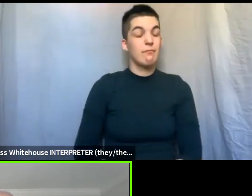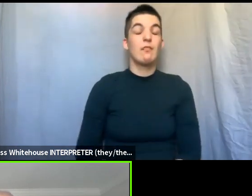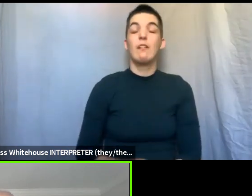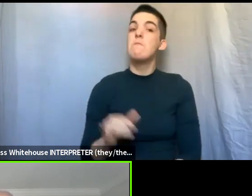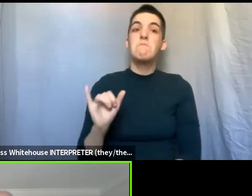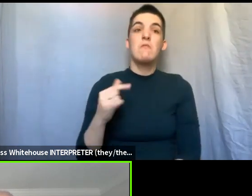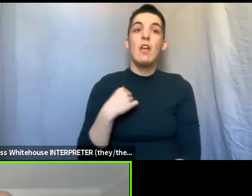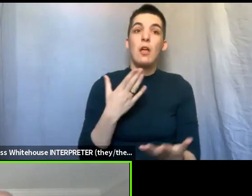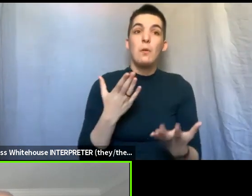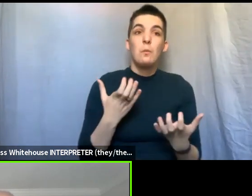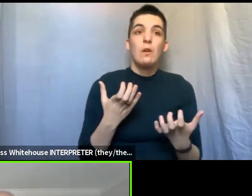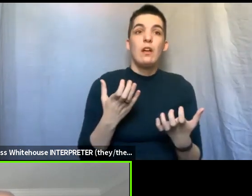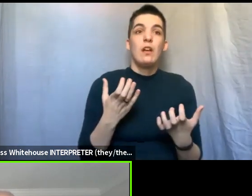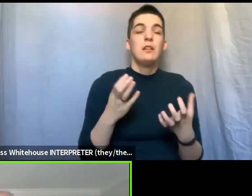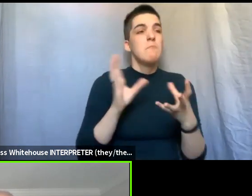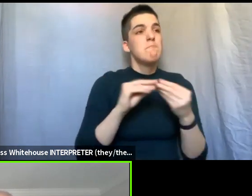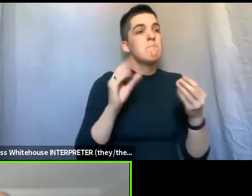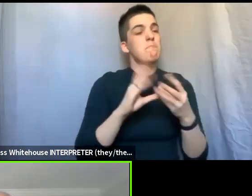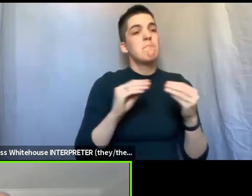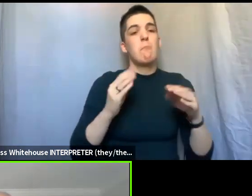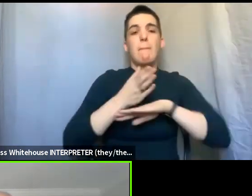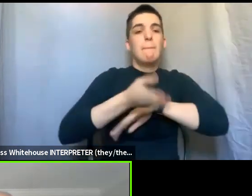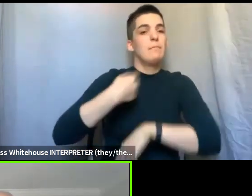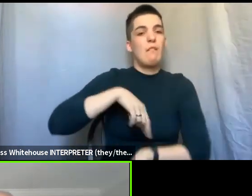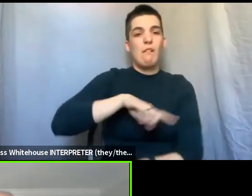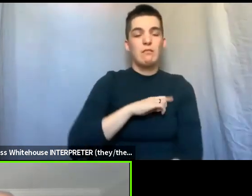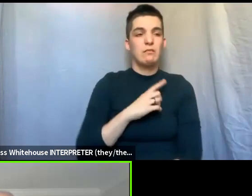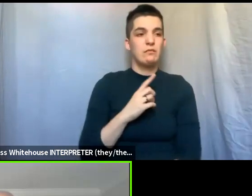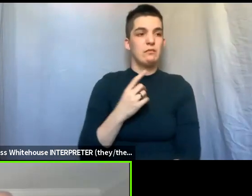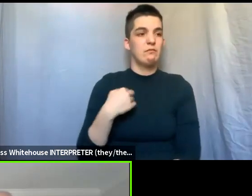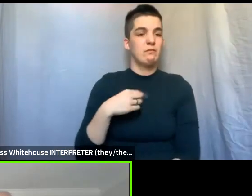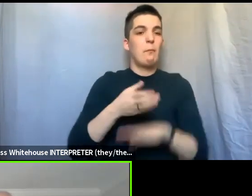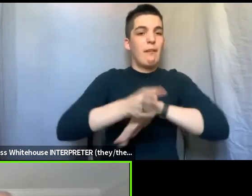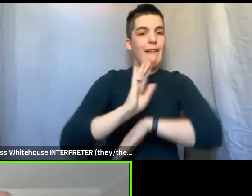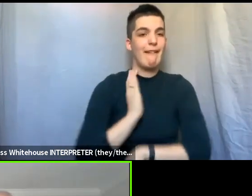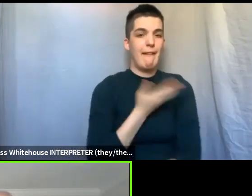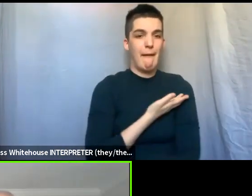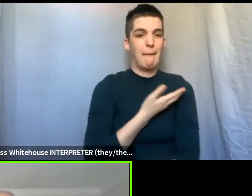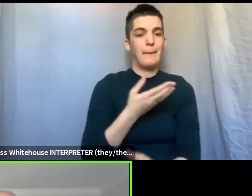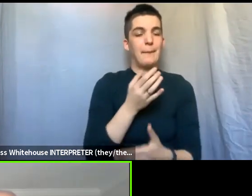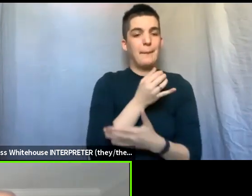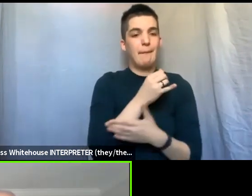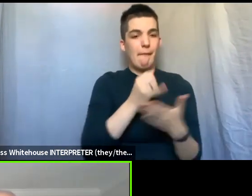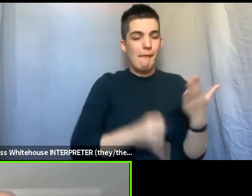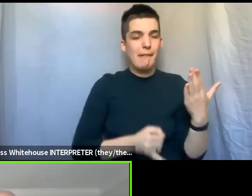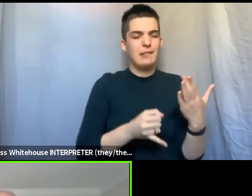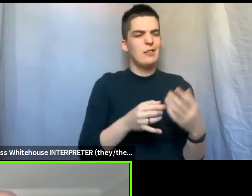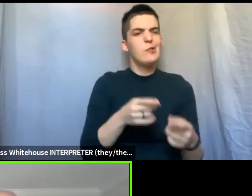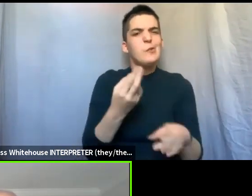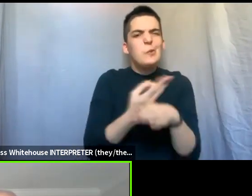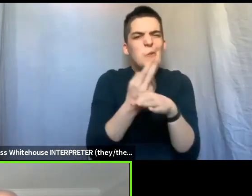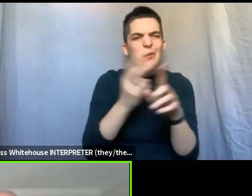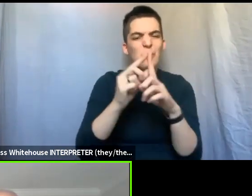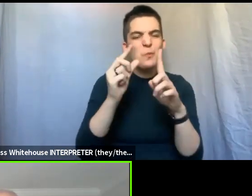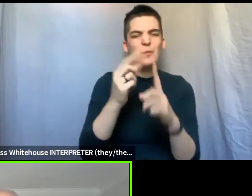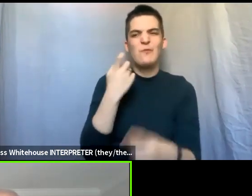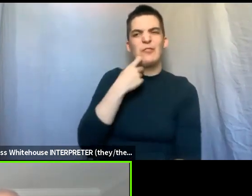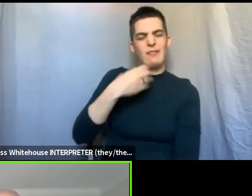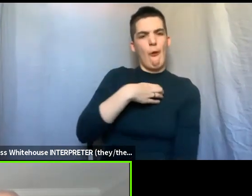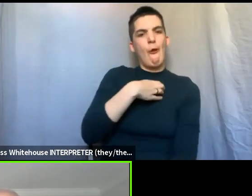us, beyond us making the art. You just used the word hunger, I think. I think audiences are going